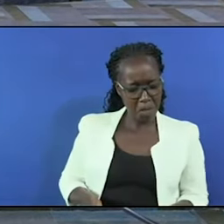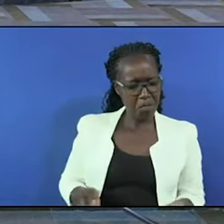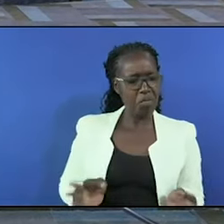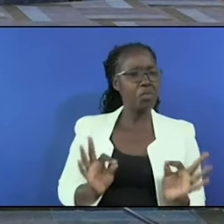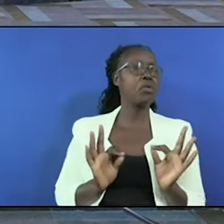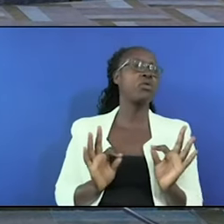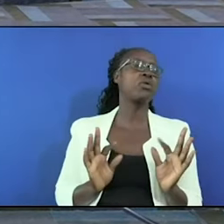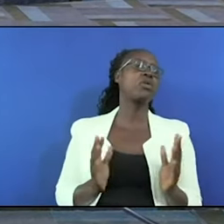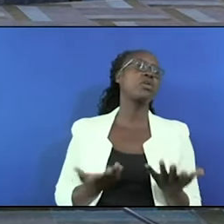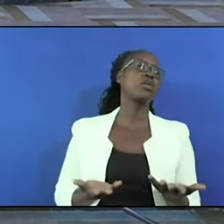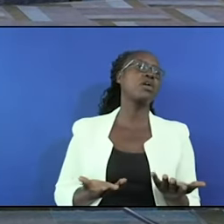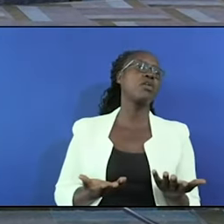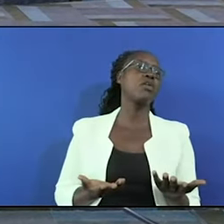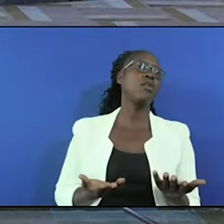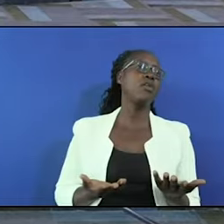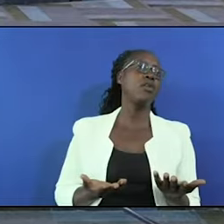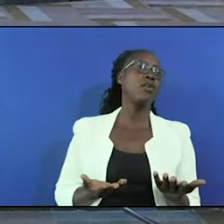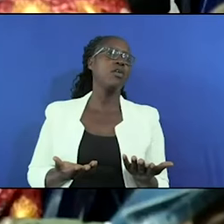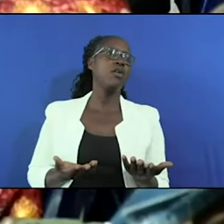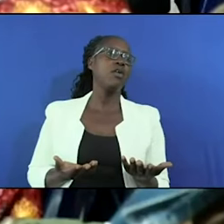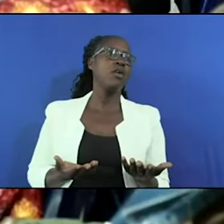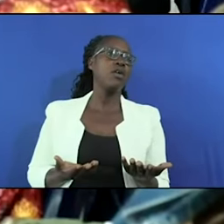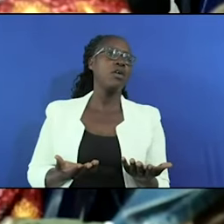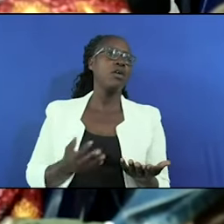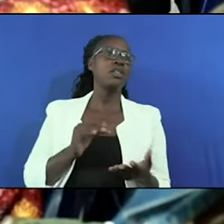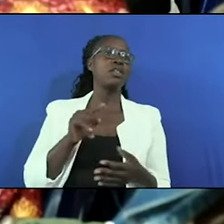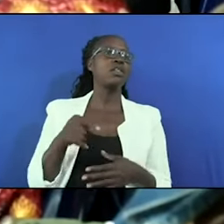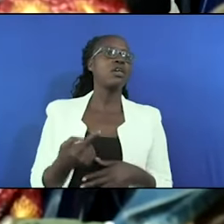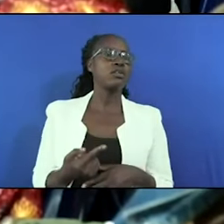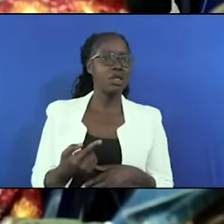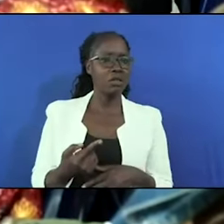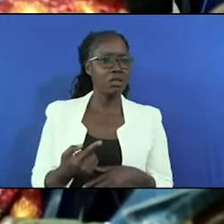me. A camera costing 3,000 plus.